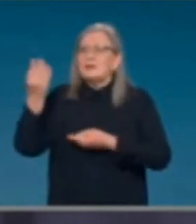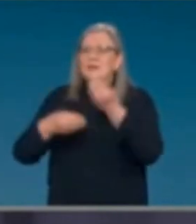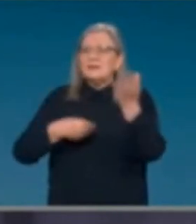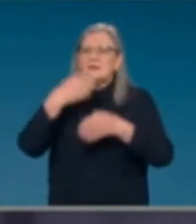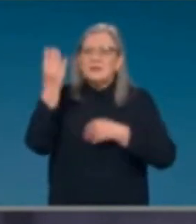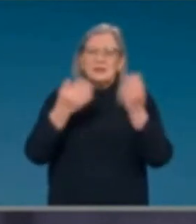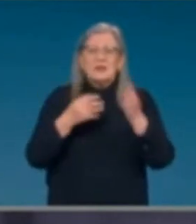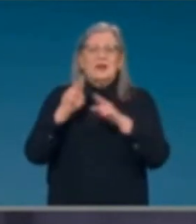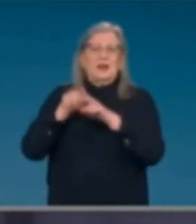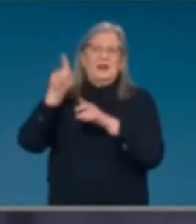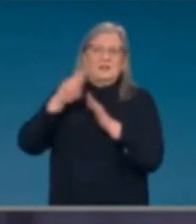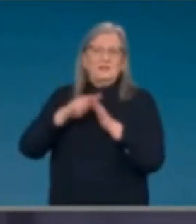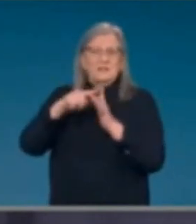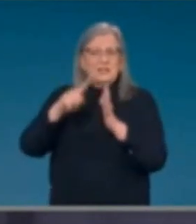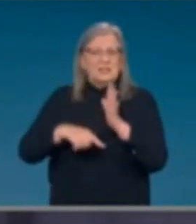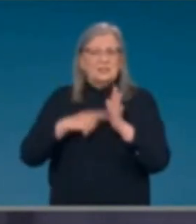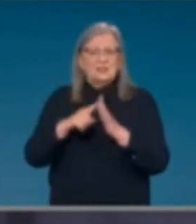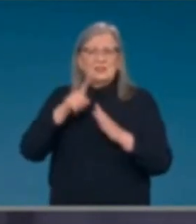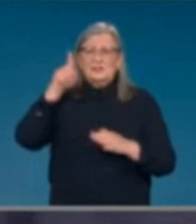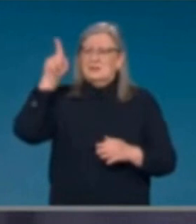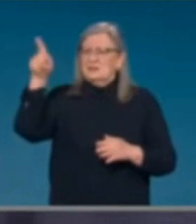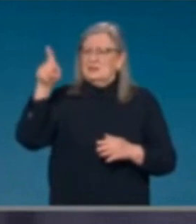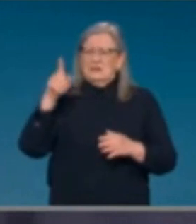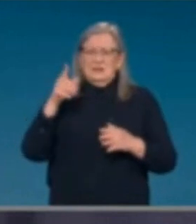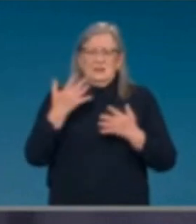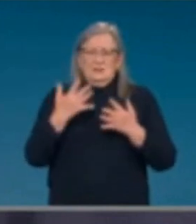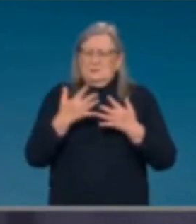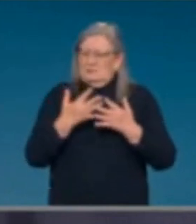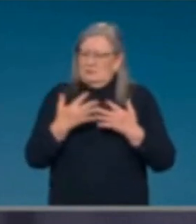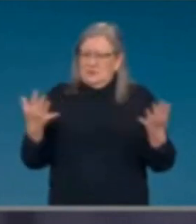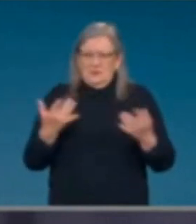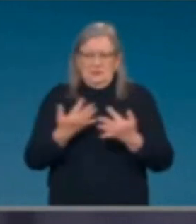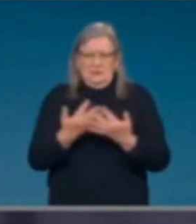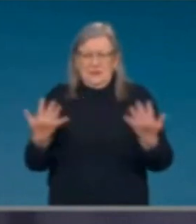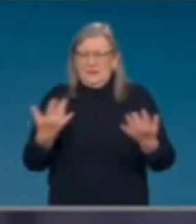an example, very significantly vaccinated with Australian-made,